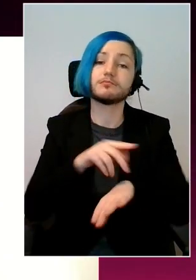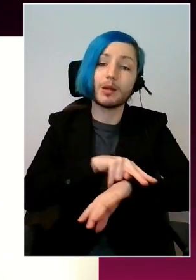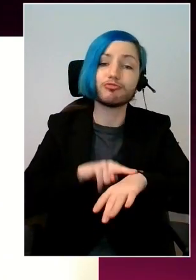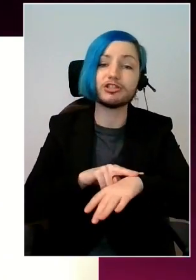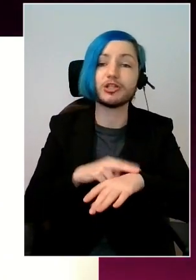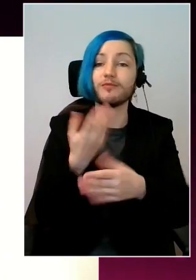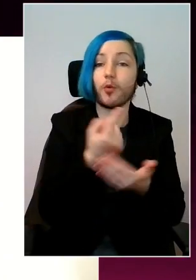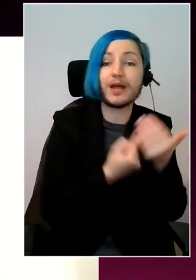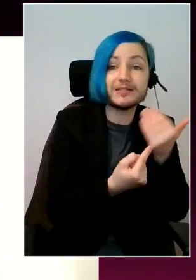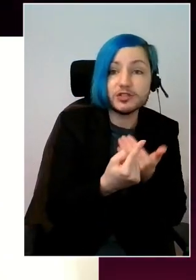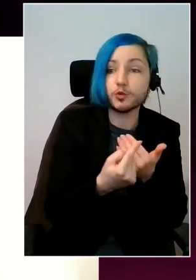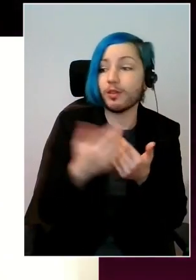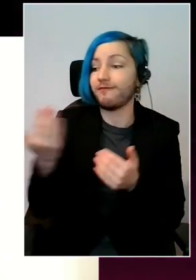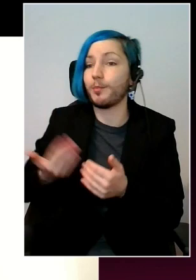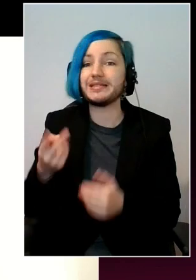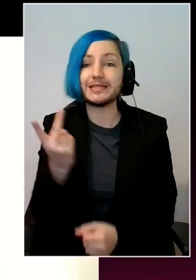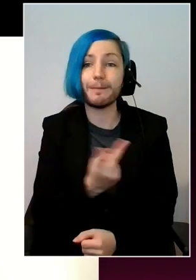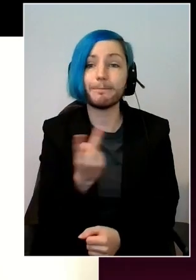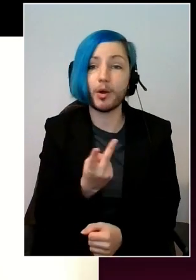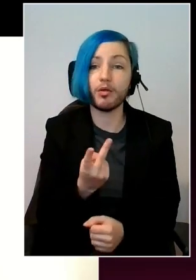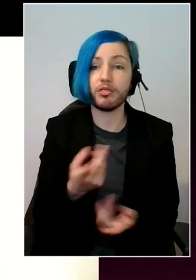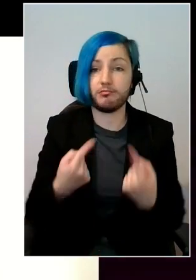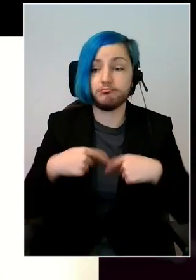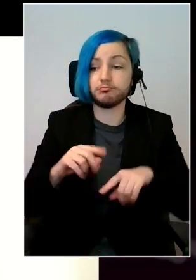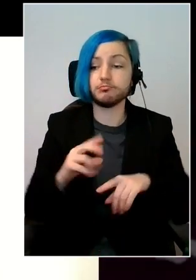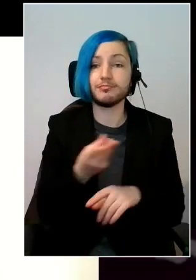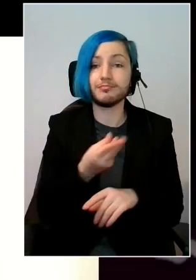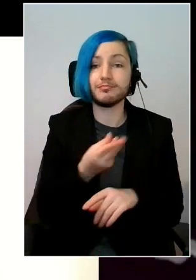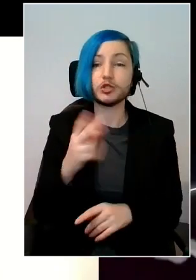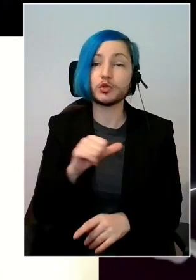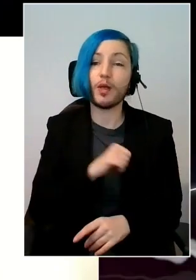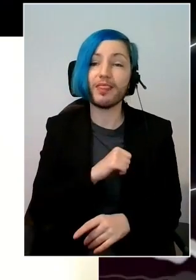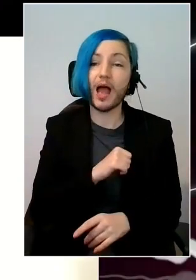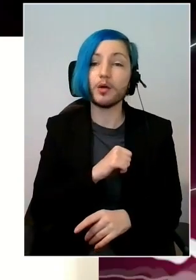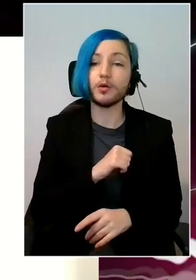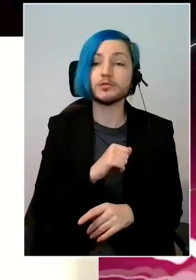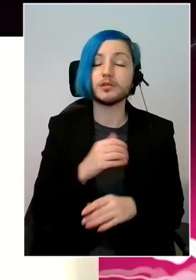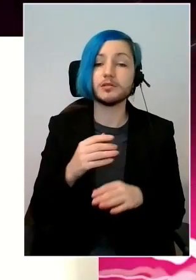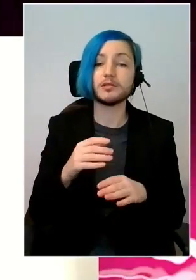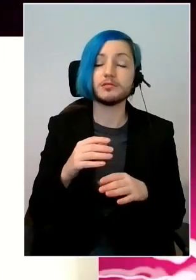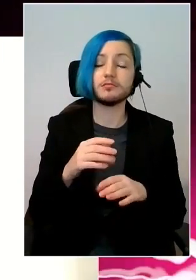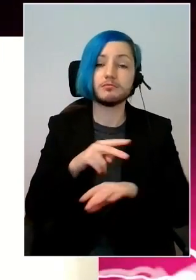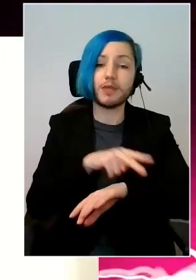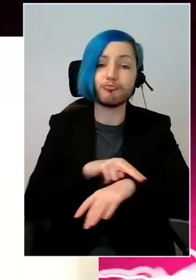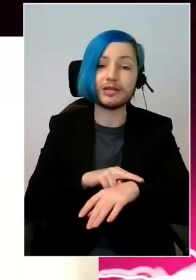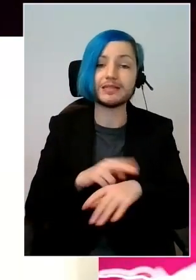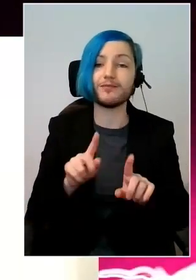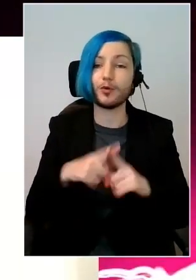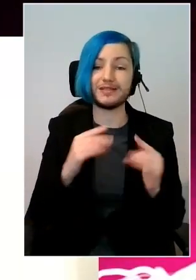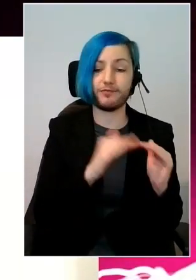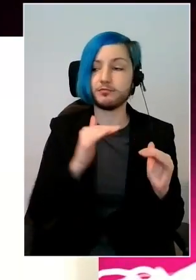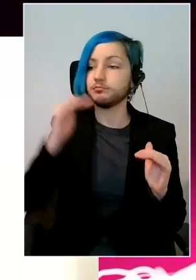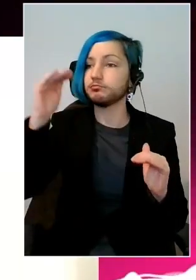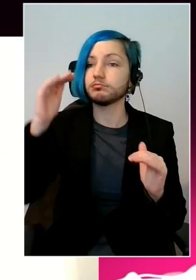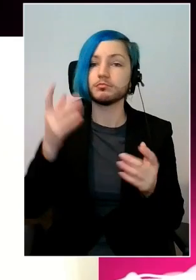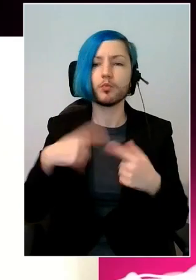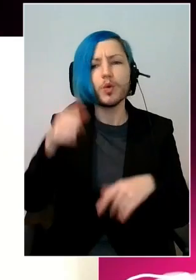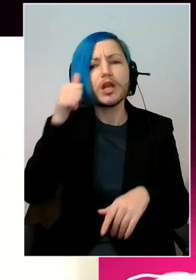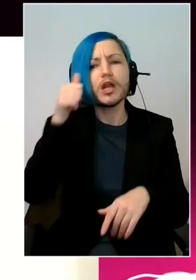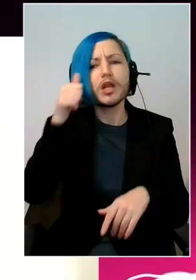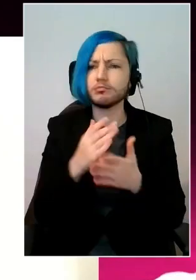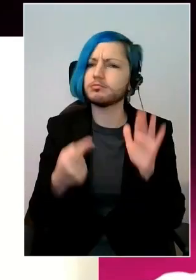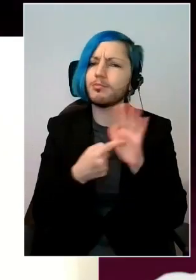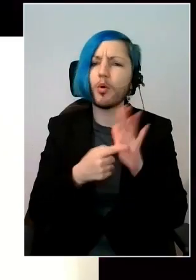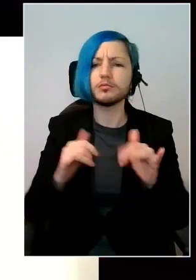business. Having almost 2,000 apprentices on 30 different standards, we know how important it is to celebrate how apprenticeships